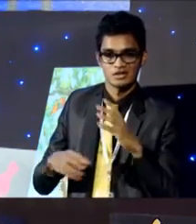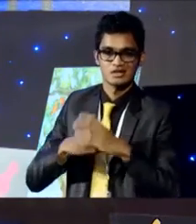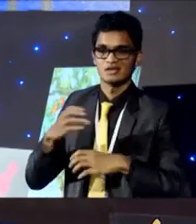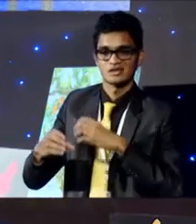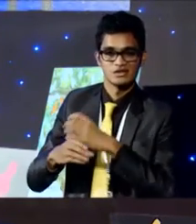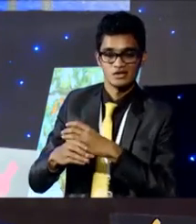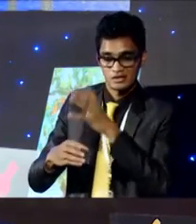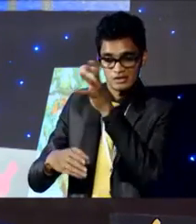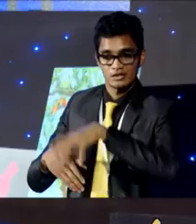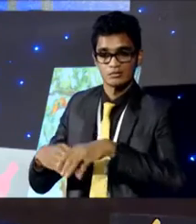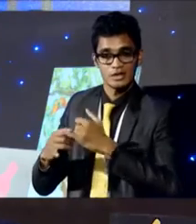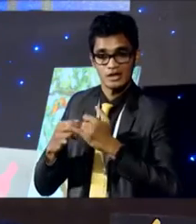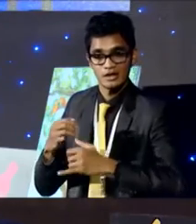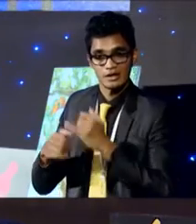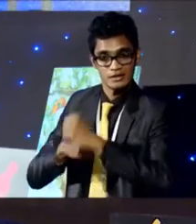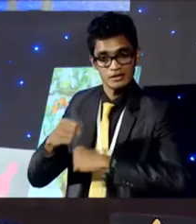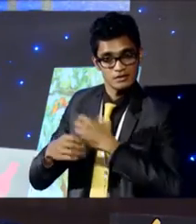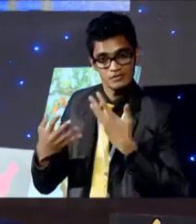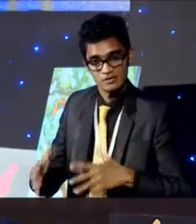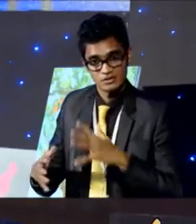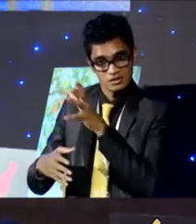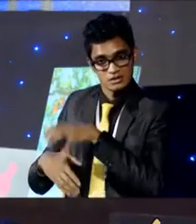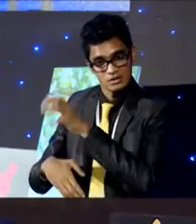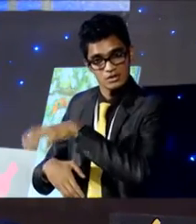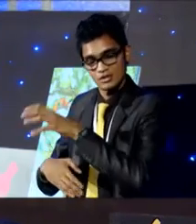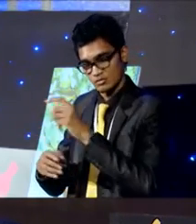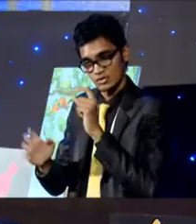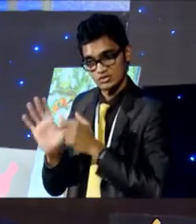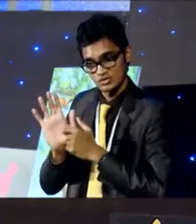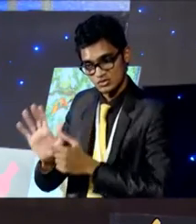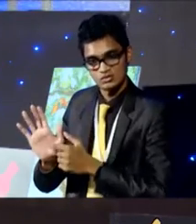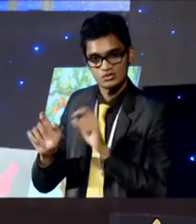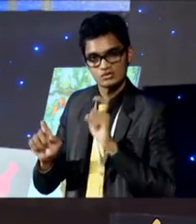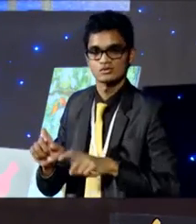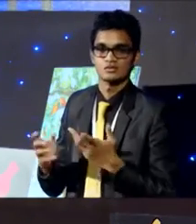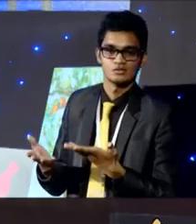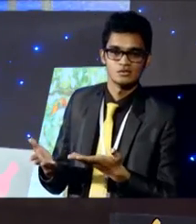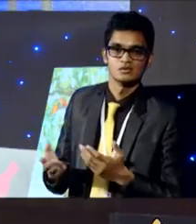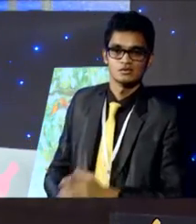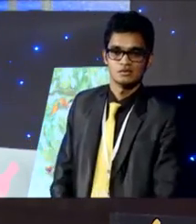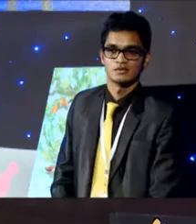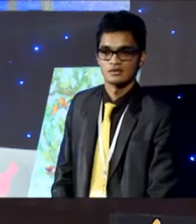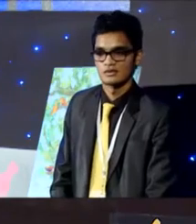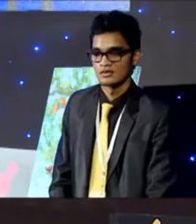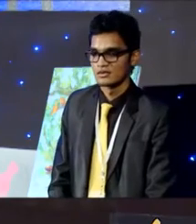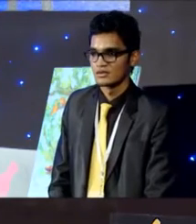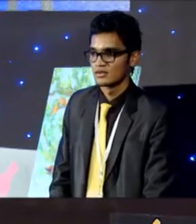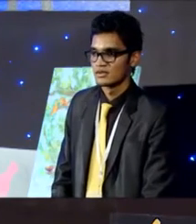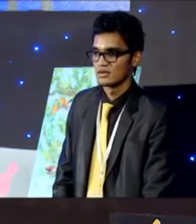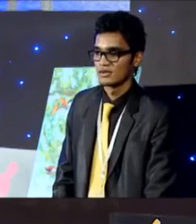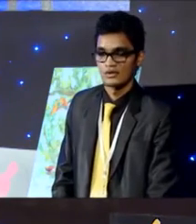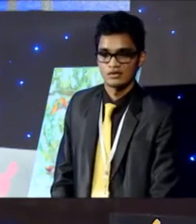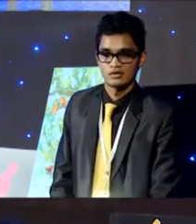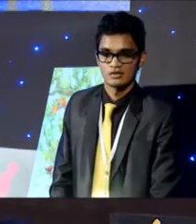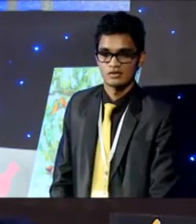report. So I strongly feel each one of us has to do a better job in